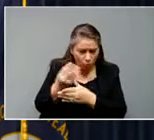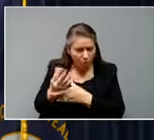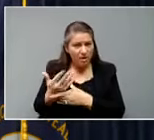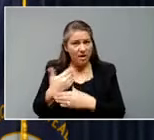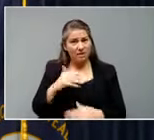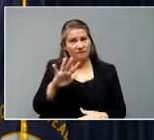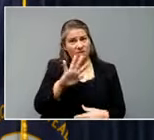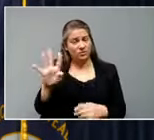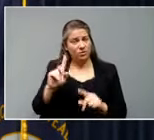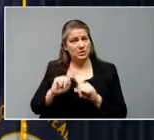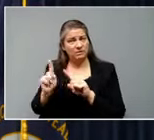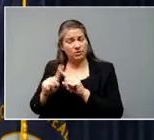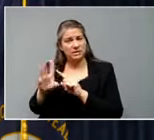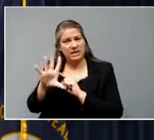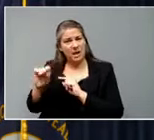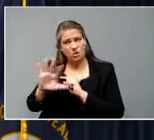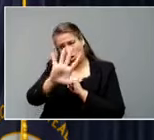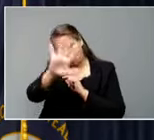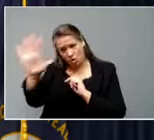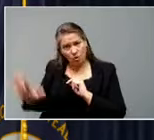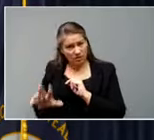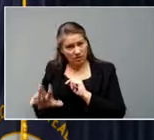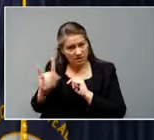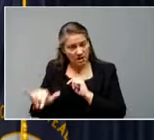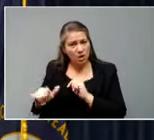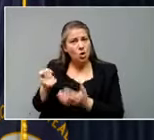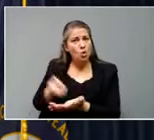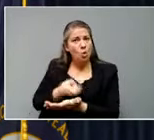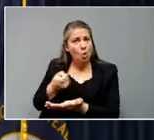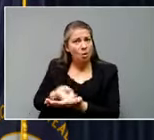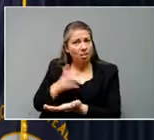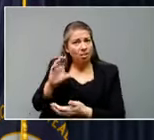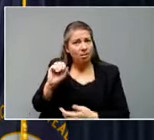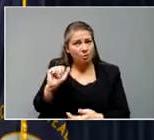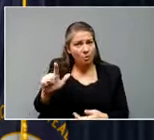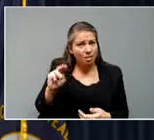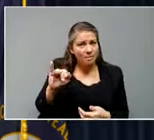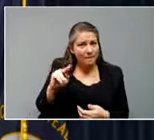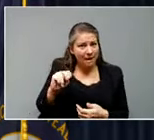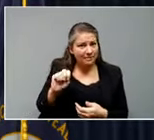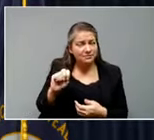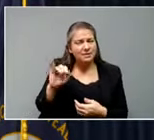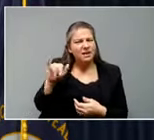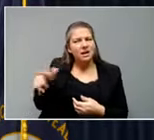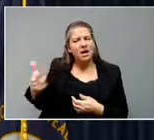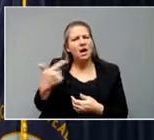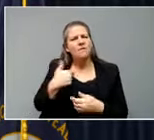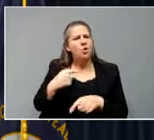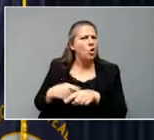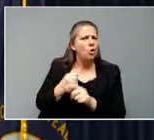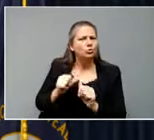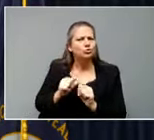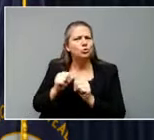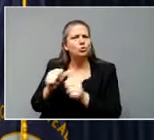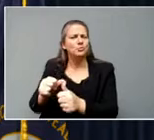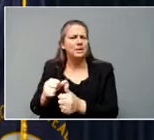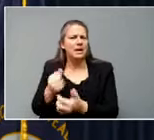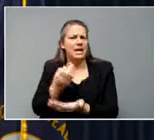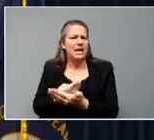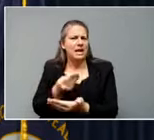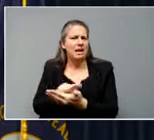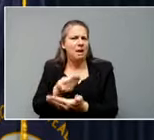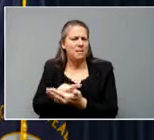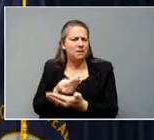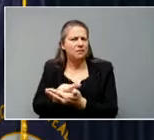in Kentucky with historic coal mining sites that have the potential to create long-term economic benefits. Since the program's inception